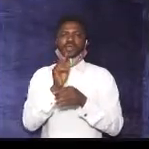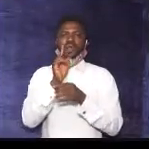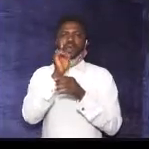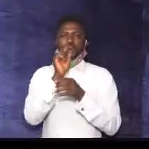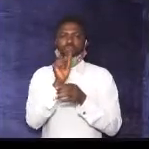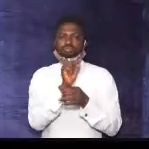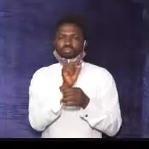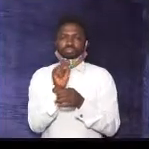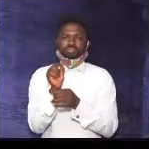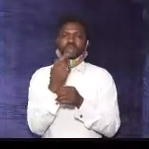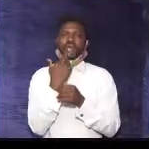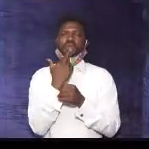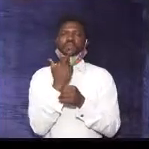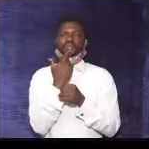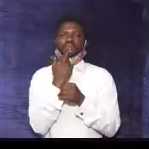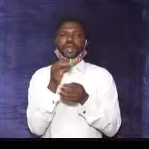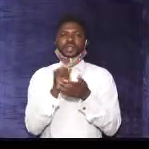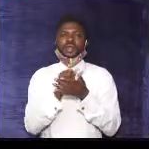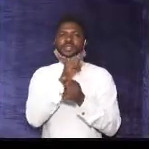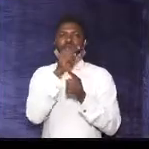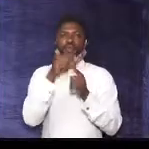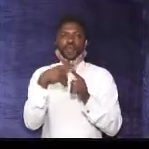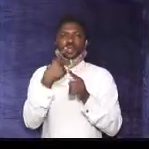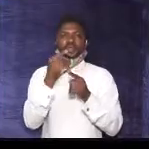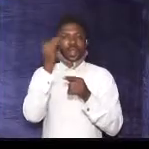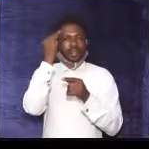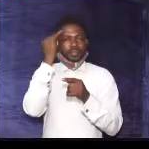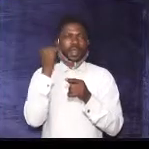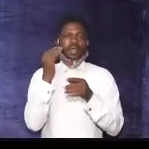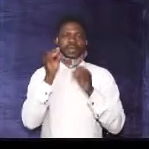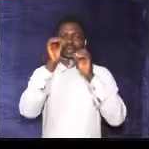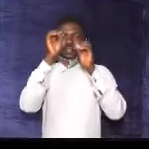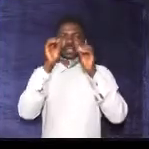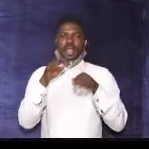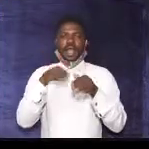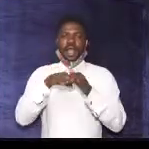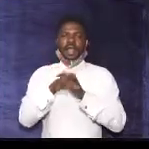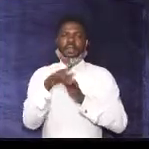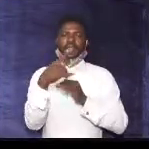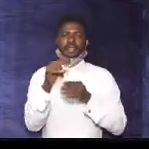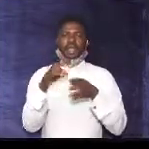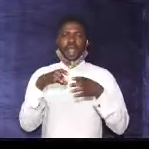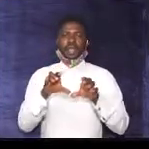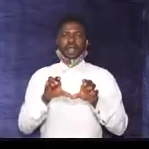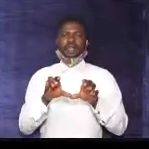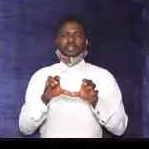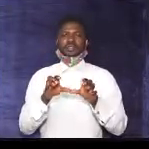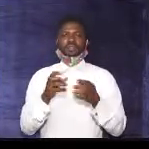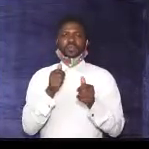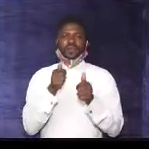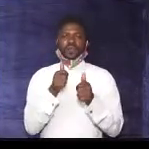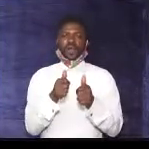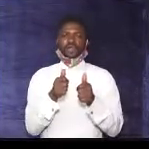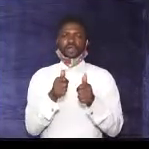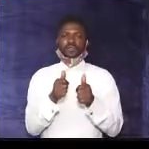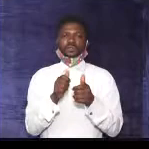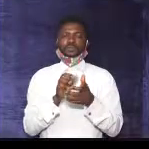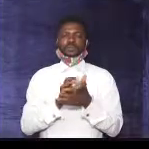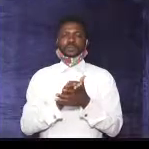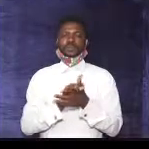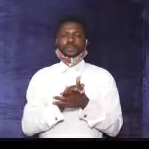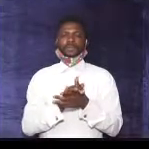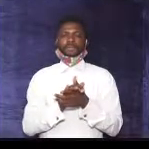the one color-coded in red. That is when the head teacher entered the class. Well